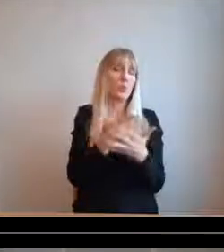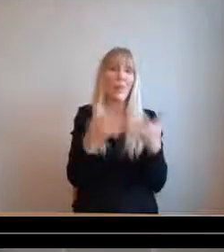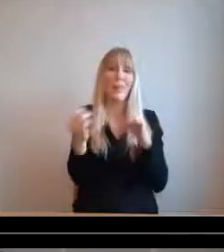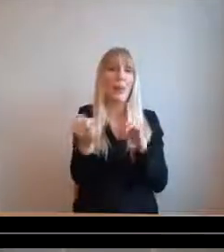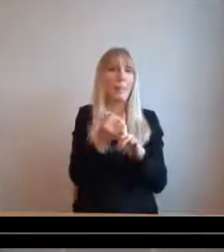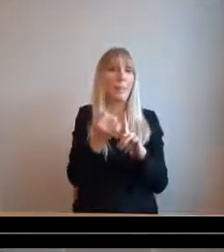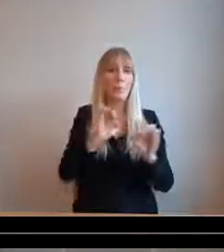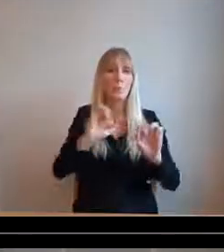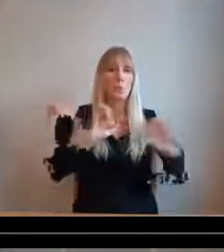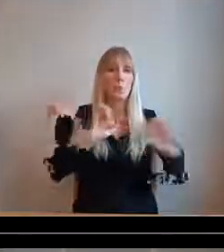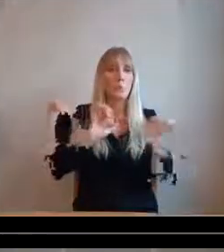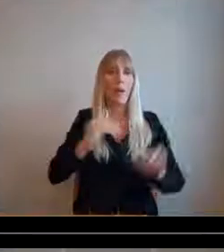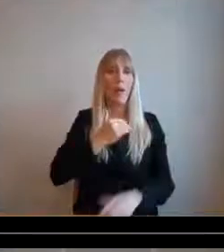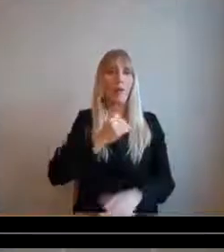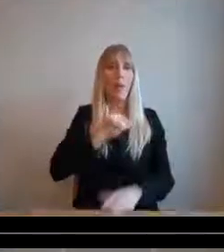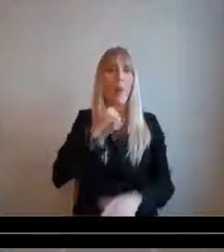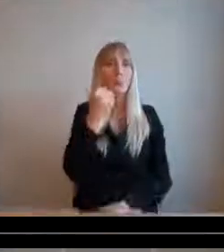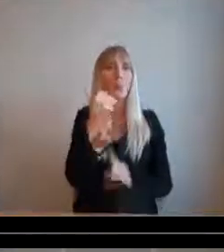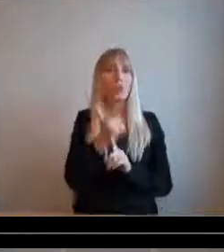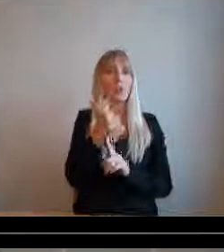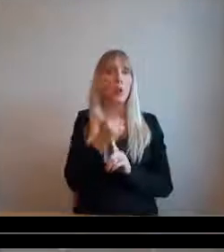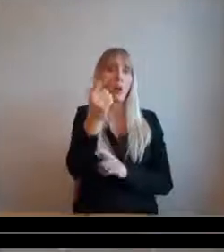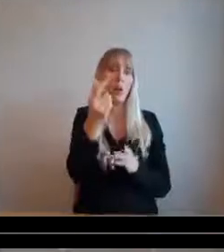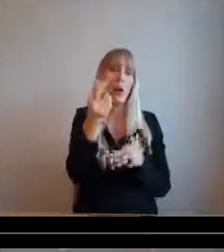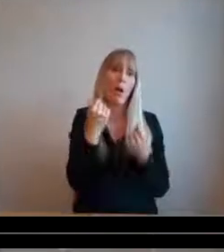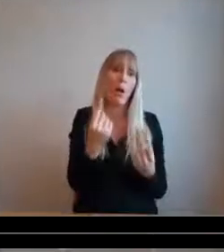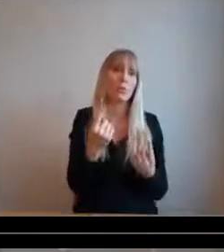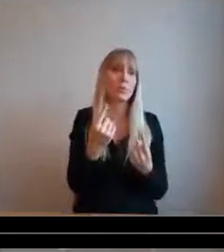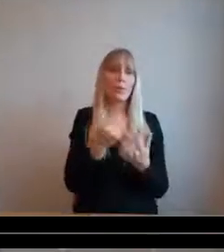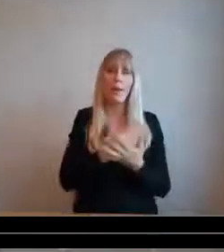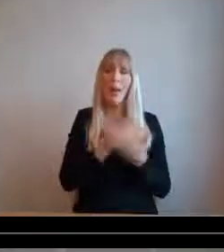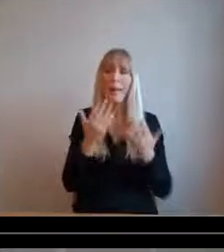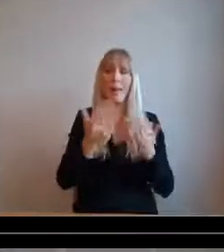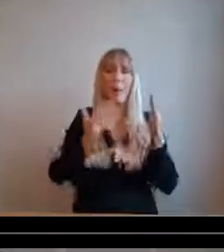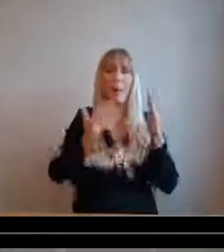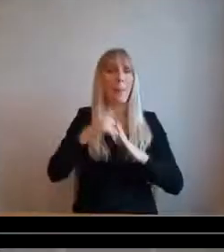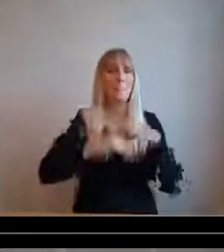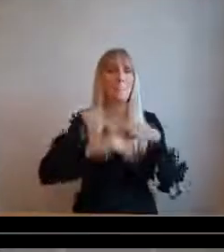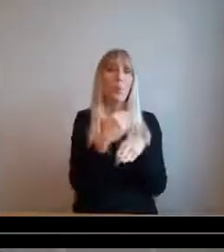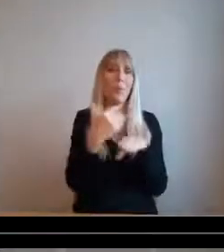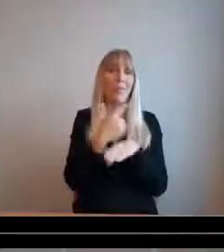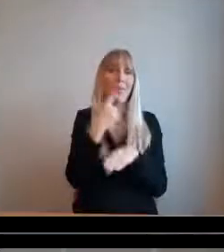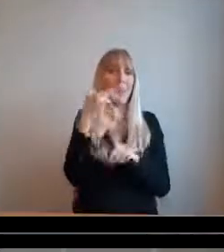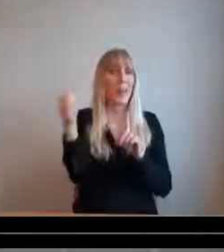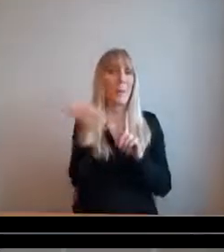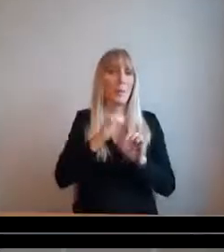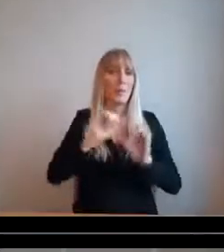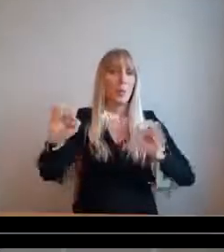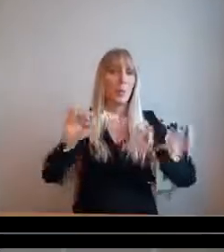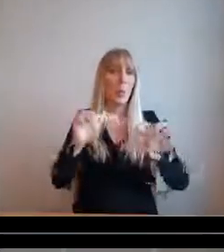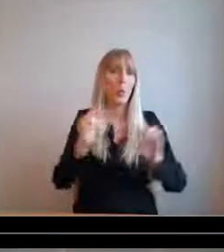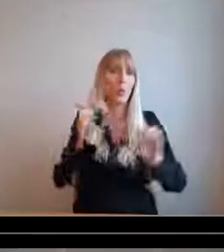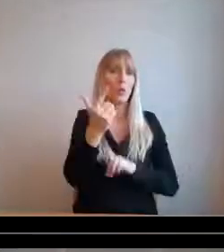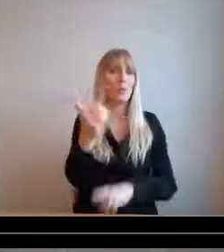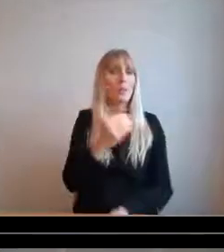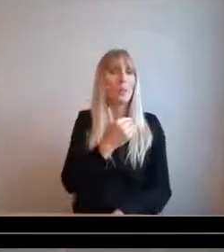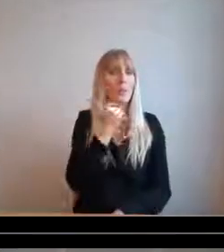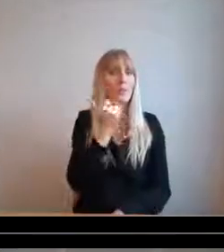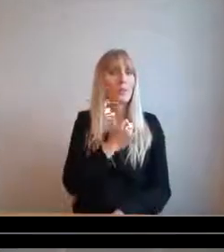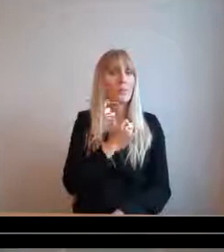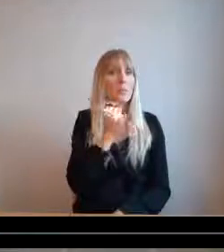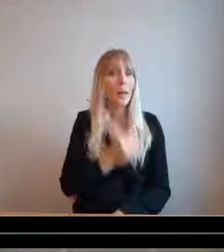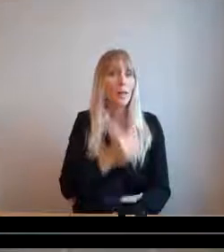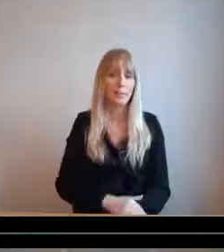everybody's day-to-day journeys. We do understand that a construction project like this is bound to have an impact on those journeys.